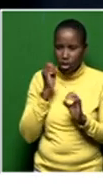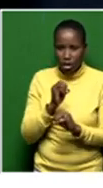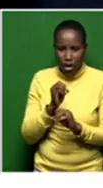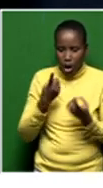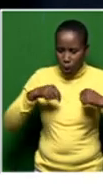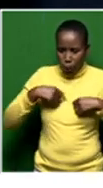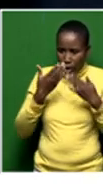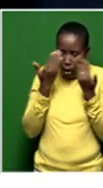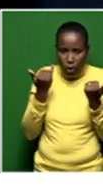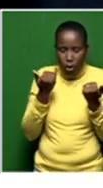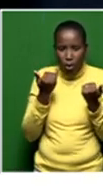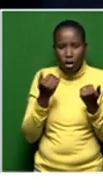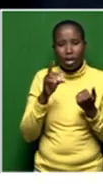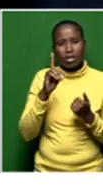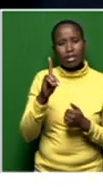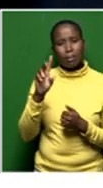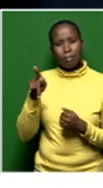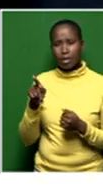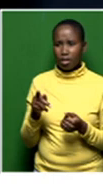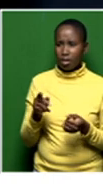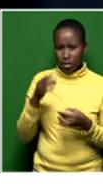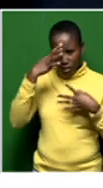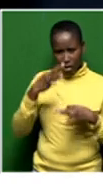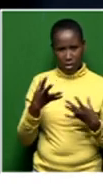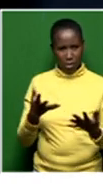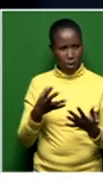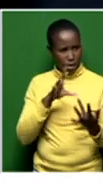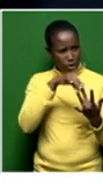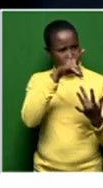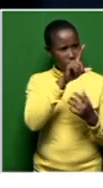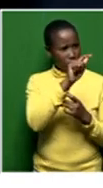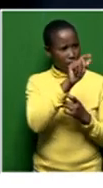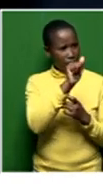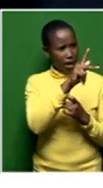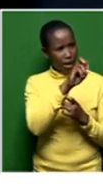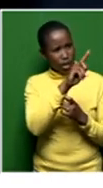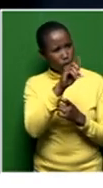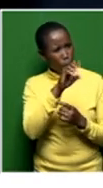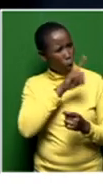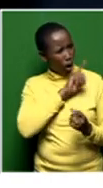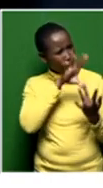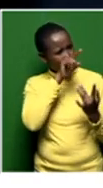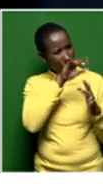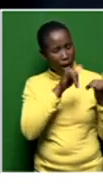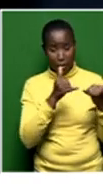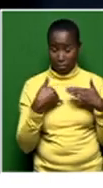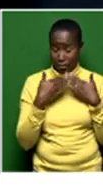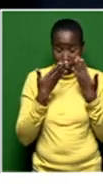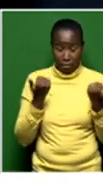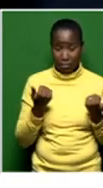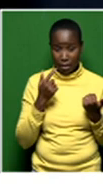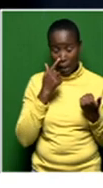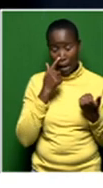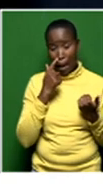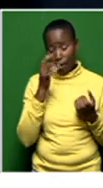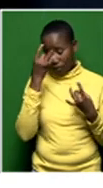nothing about how DPE arrived at the decision to choose Takadzo out of all consortiums. We know nothing about who were the